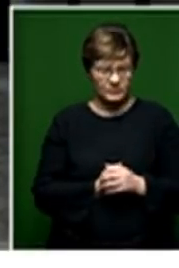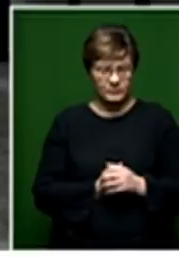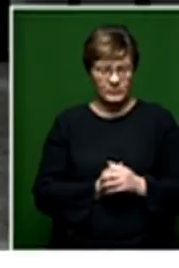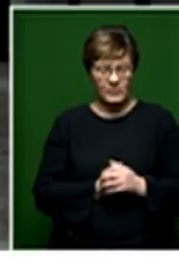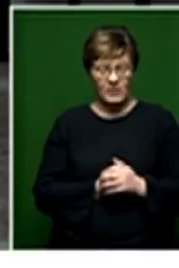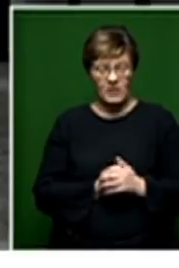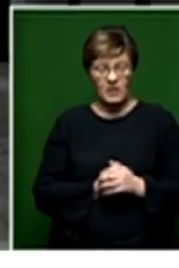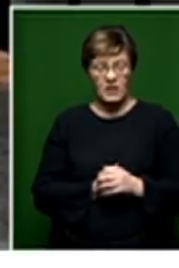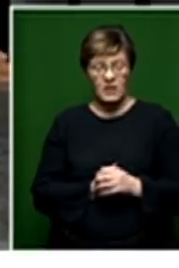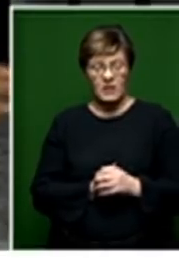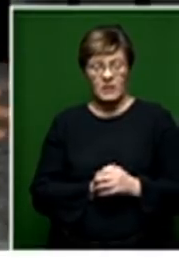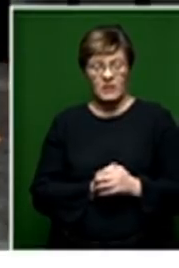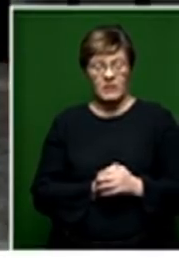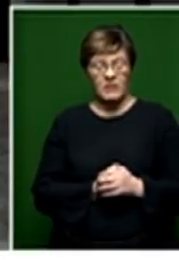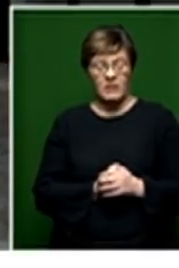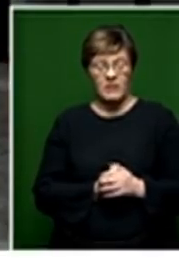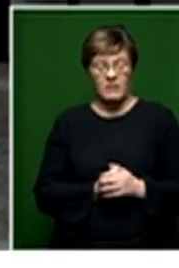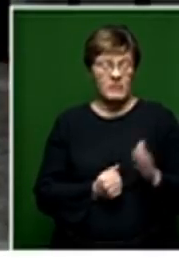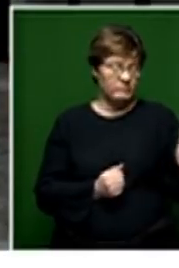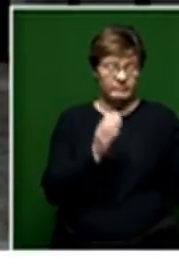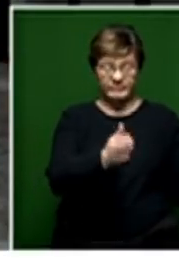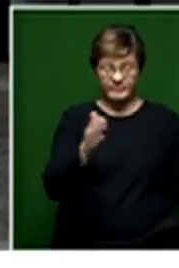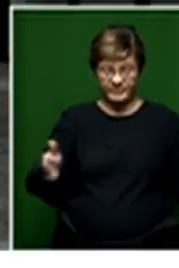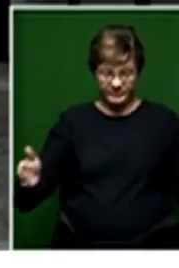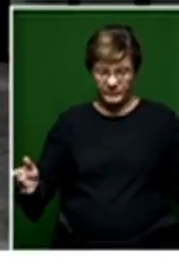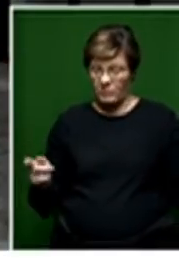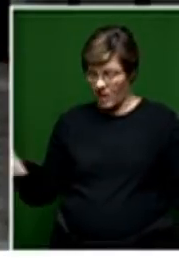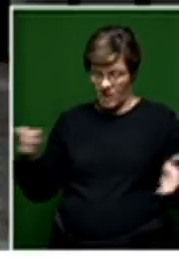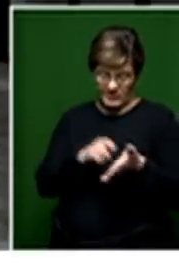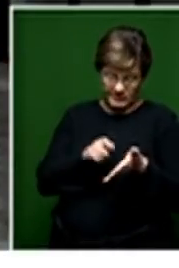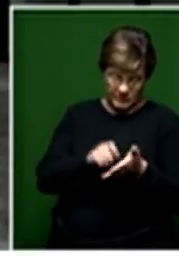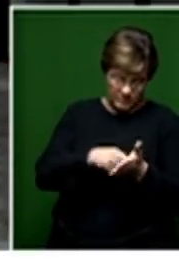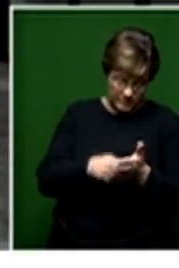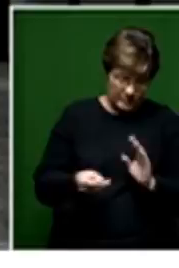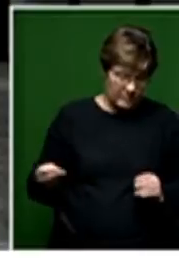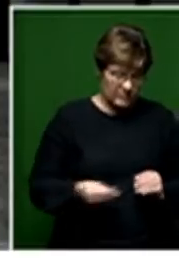citizens vote. They will be using 4 separate voting booths, and